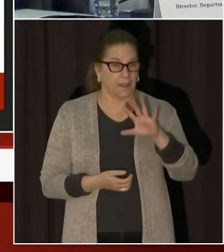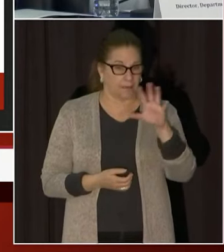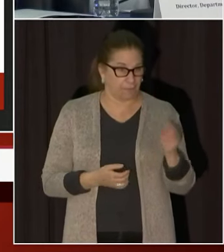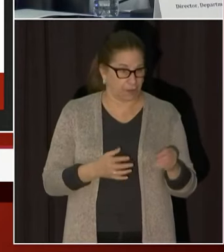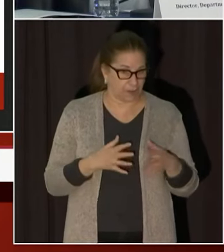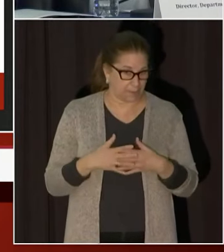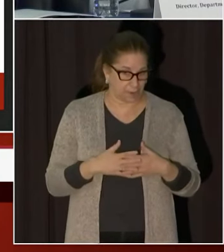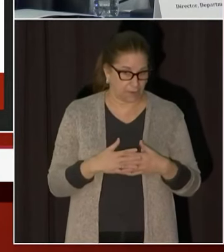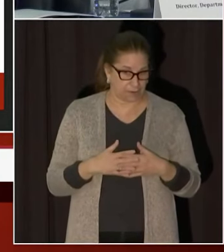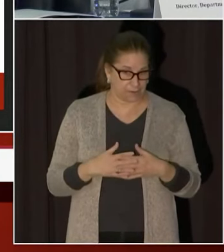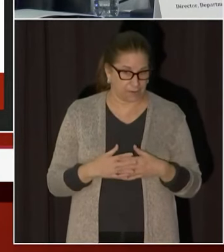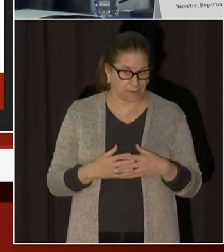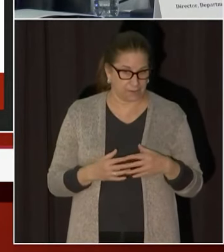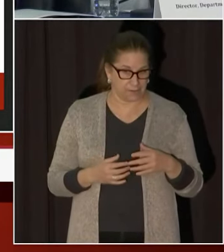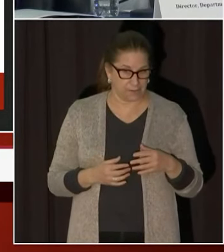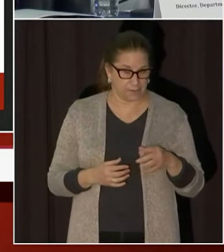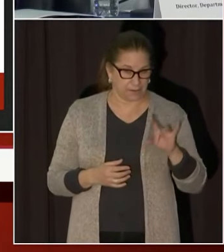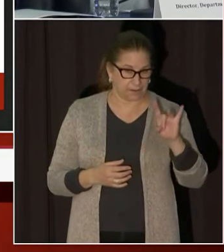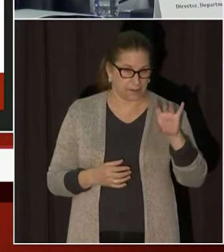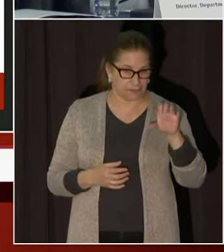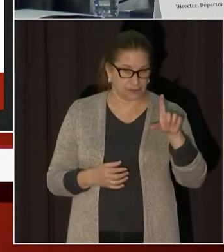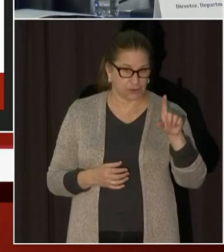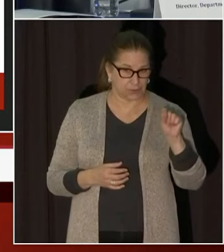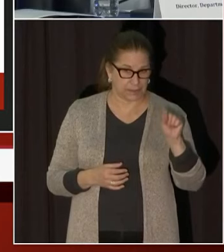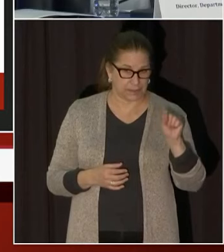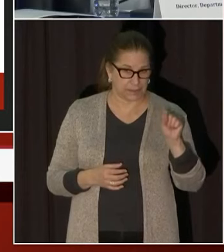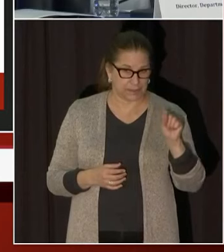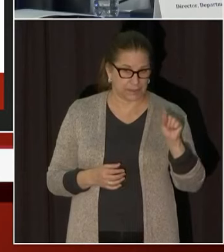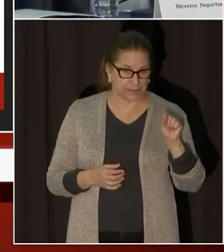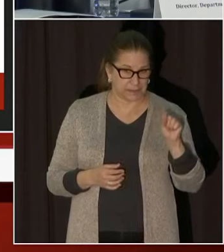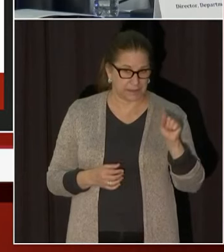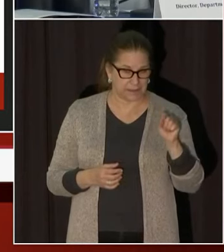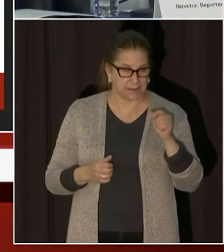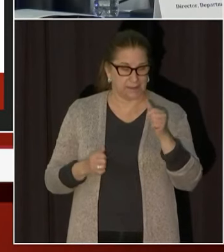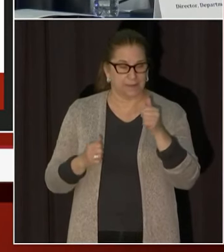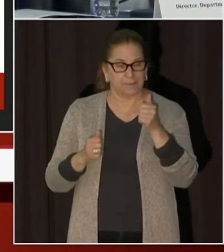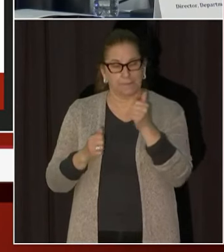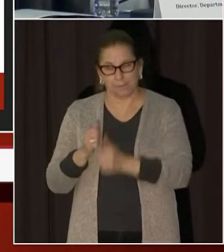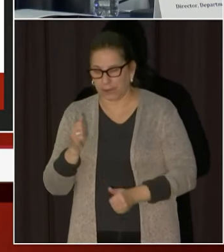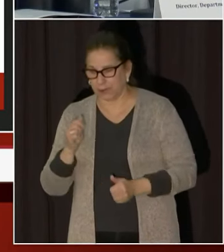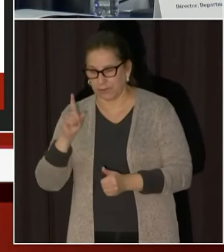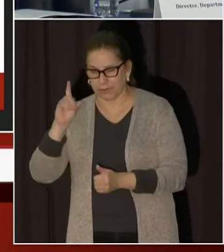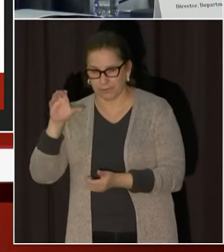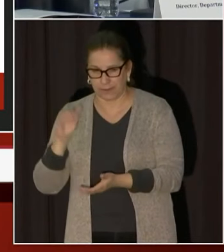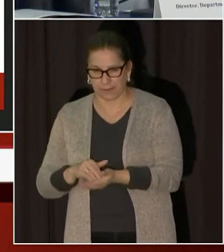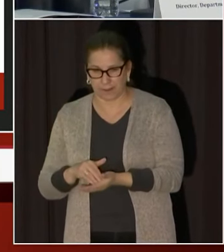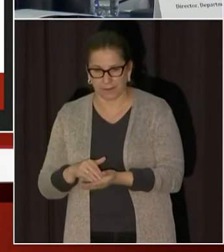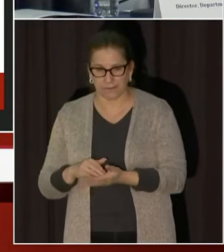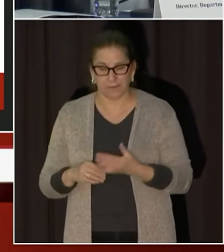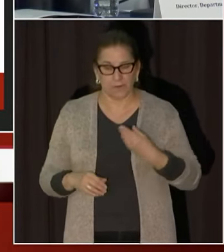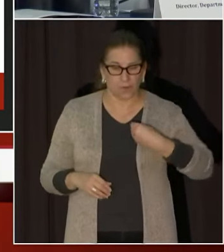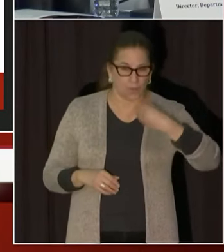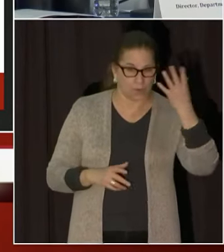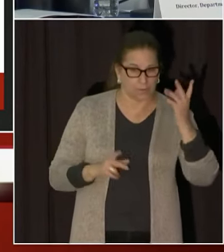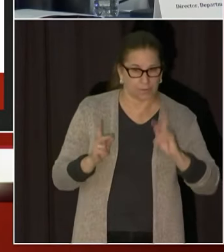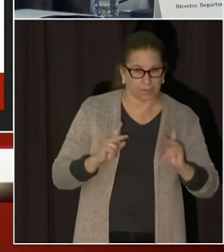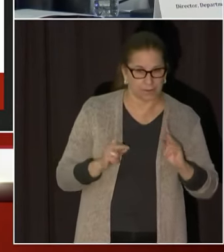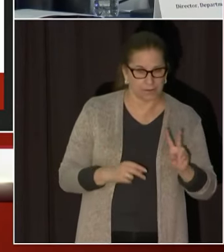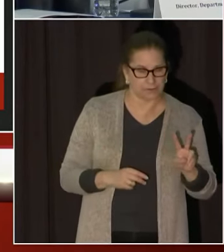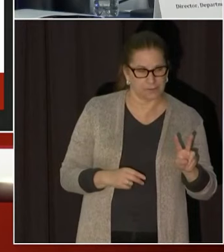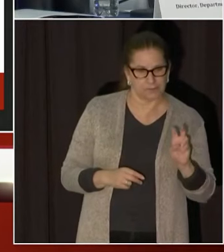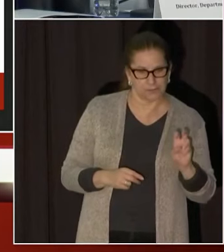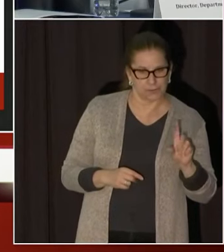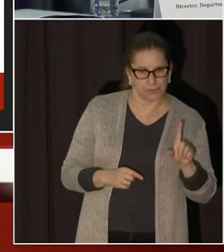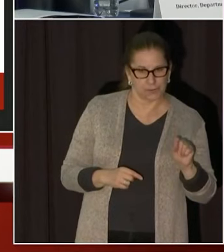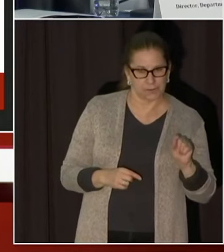have 175 cases per 100,000. So the disparities in the impact to the Hispanic and Latino and